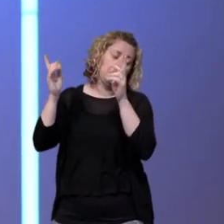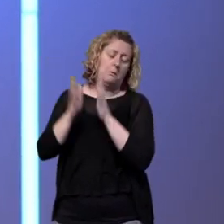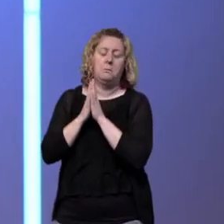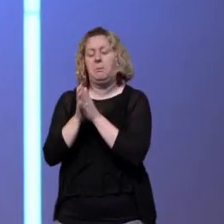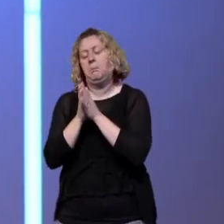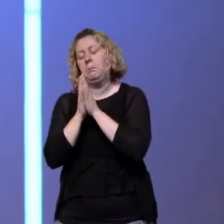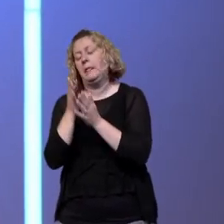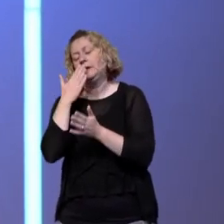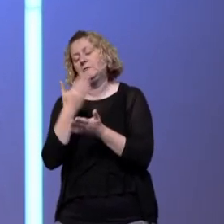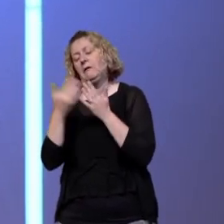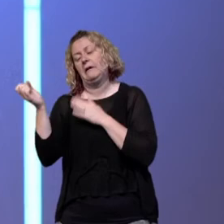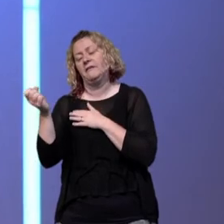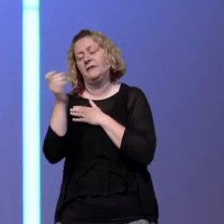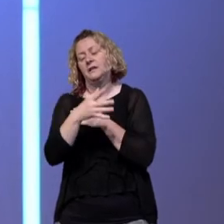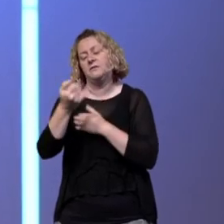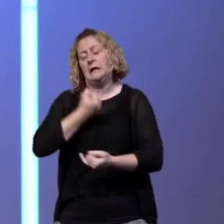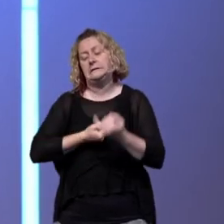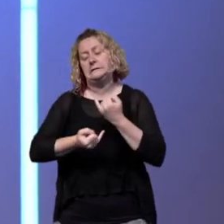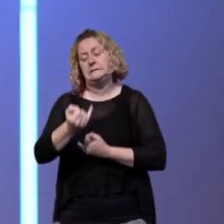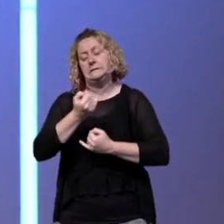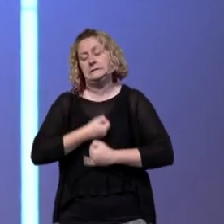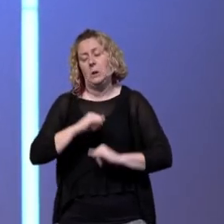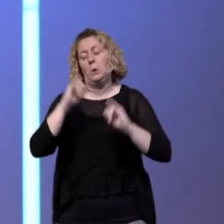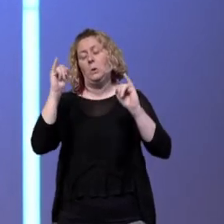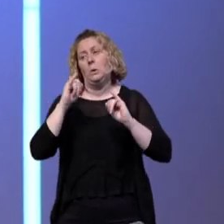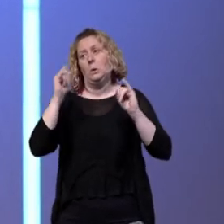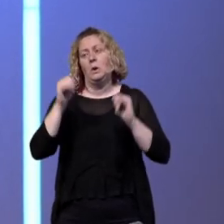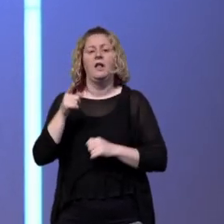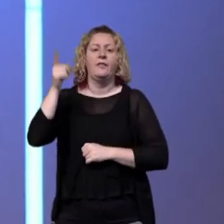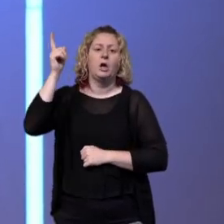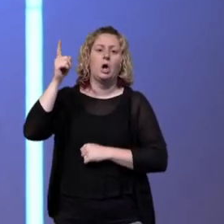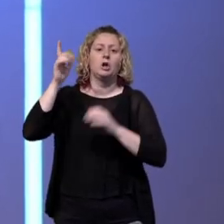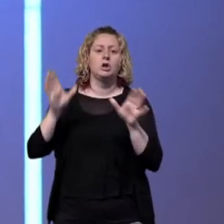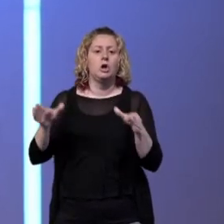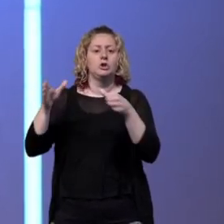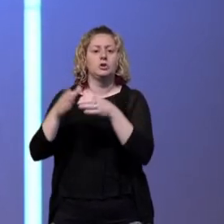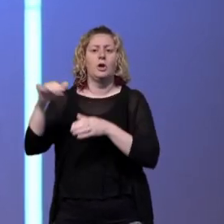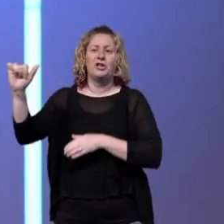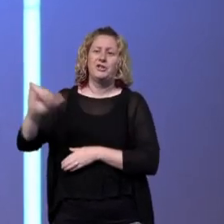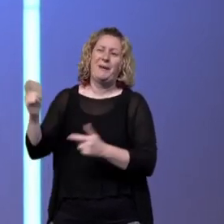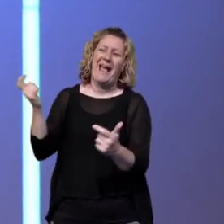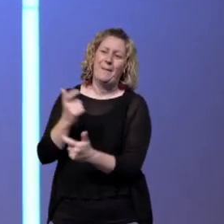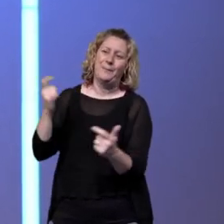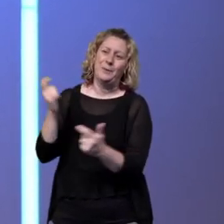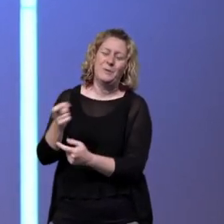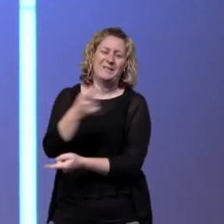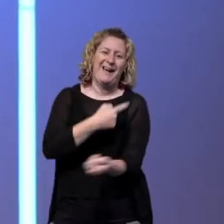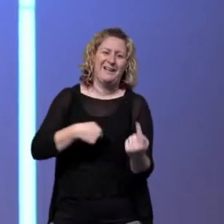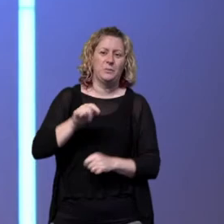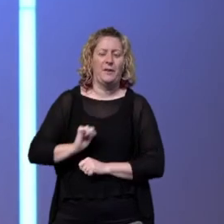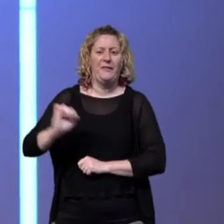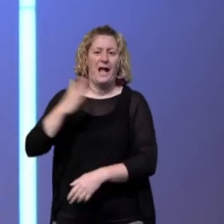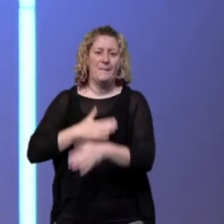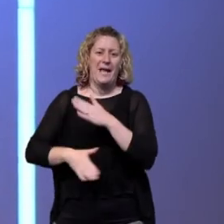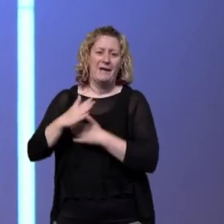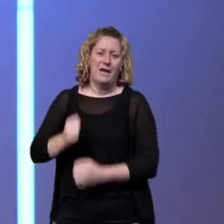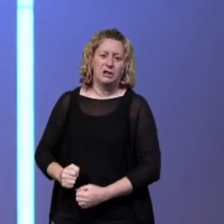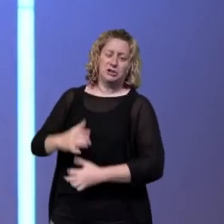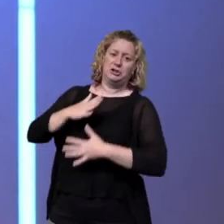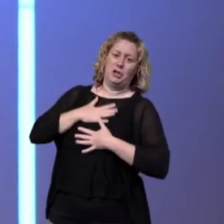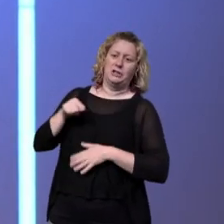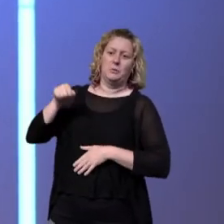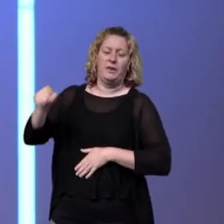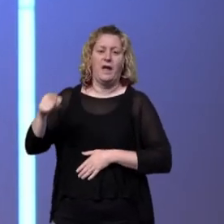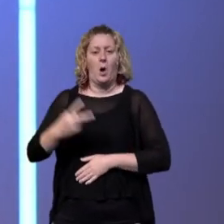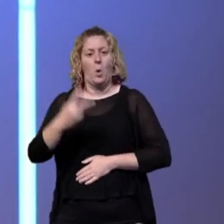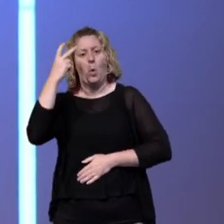order that our sins may be remitted. We decree that the God Squad should be allowed to continue to amuse us with their unseemly actions and to shock us with their impractical and